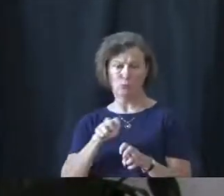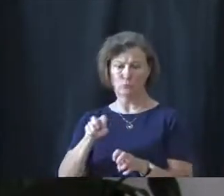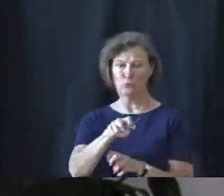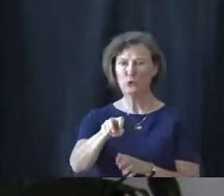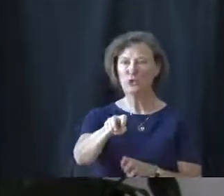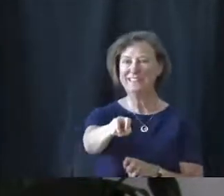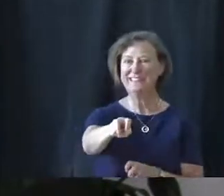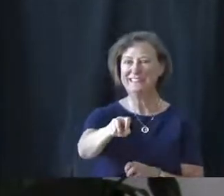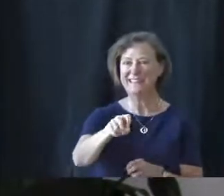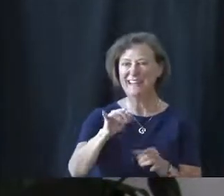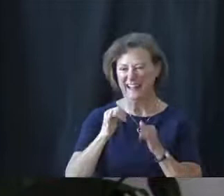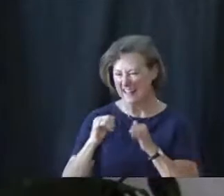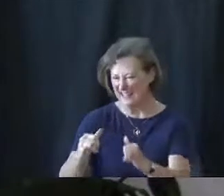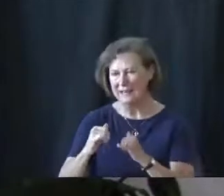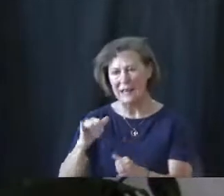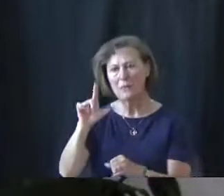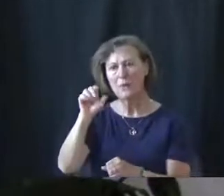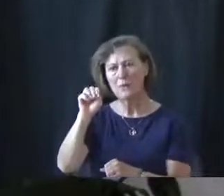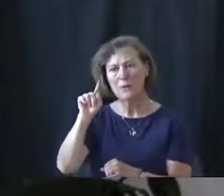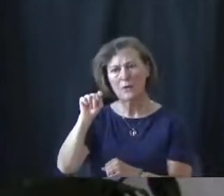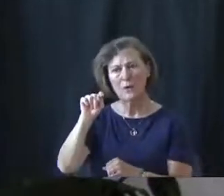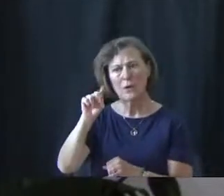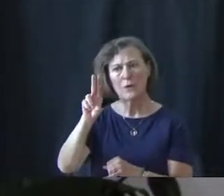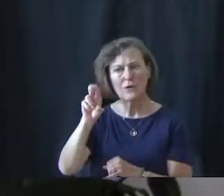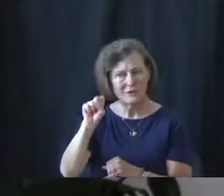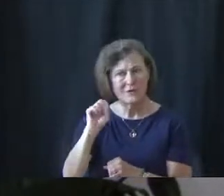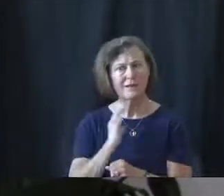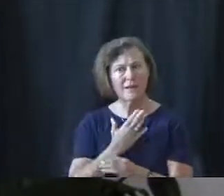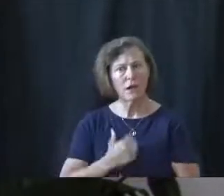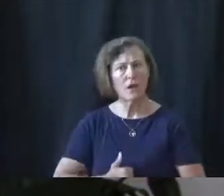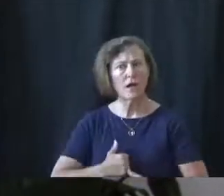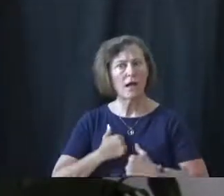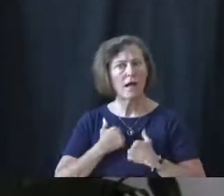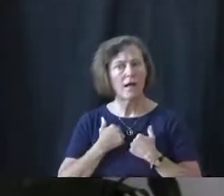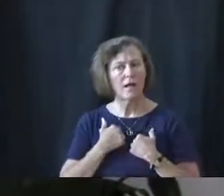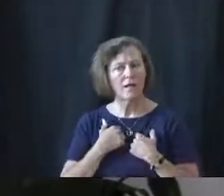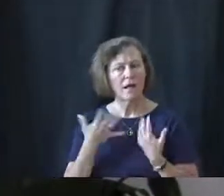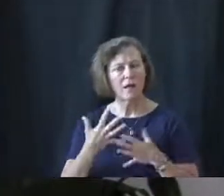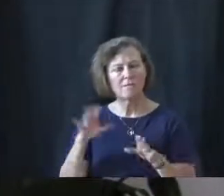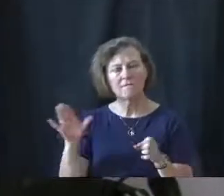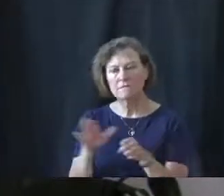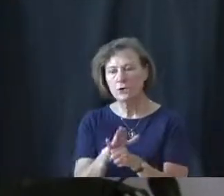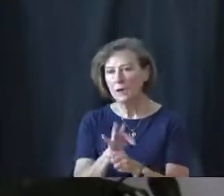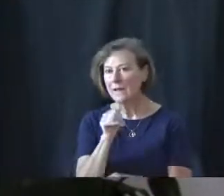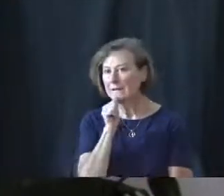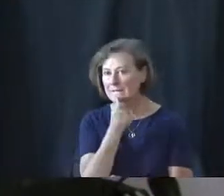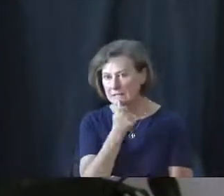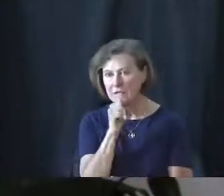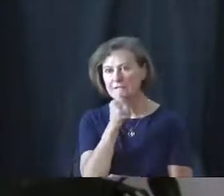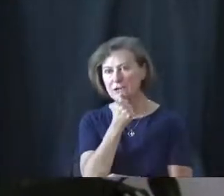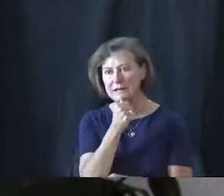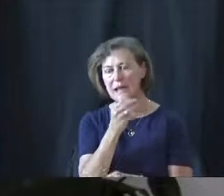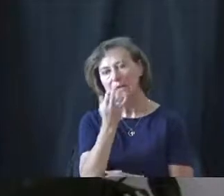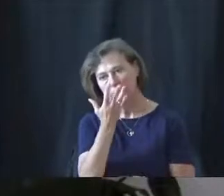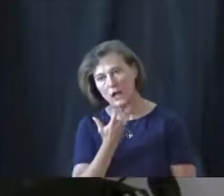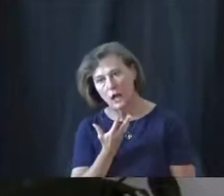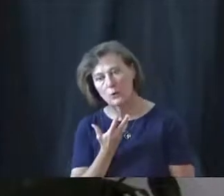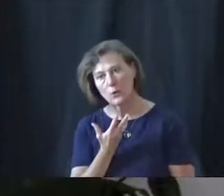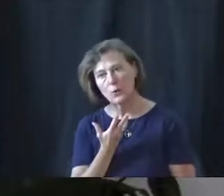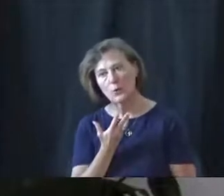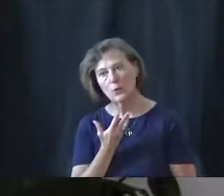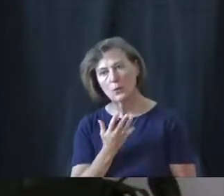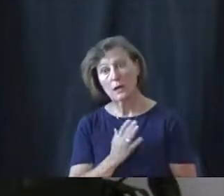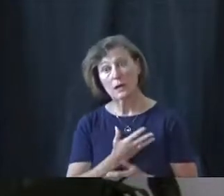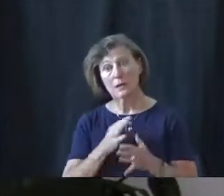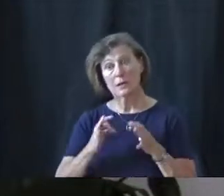idea is that just like the lotus, our lives are mired in suffering, or samsara, and our